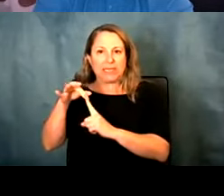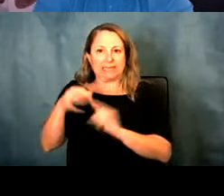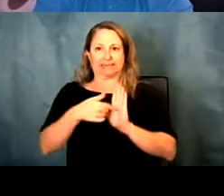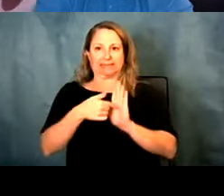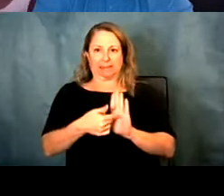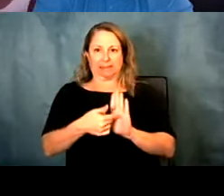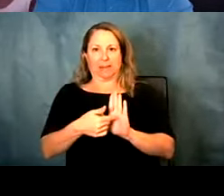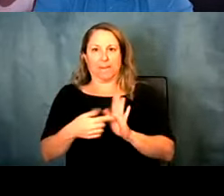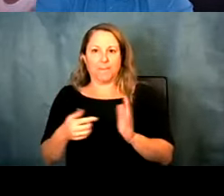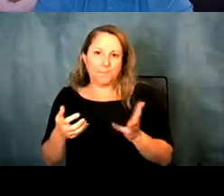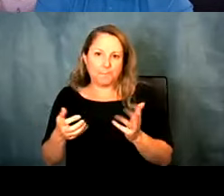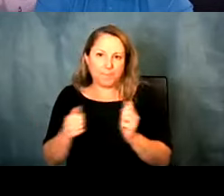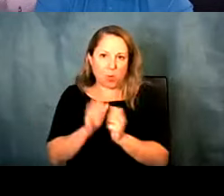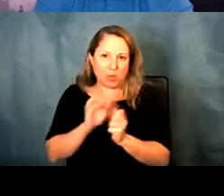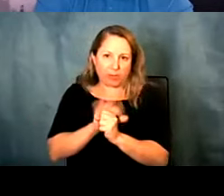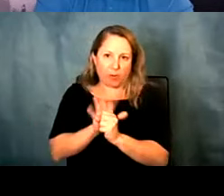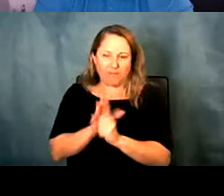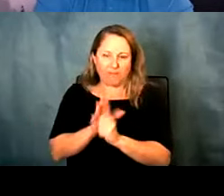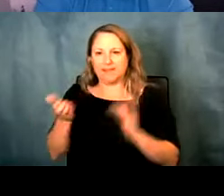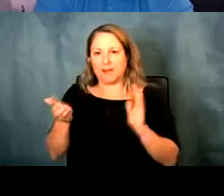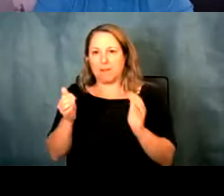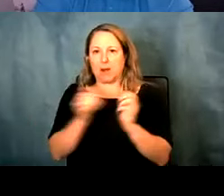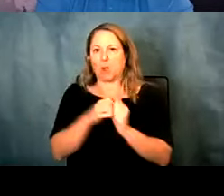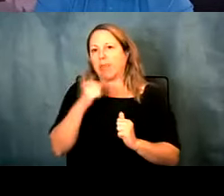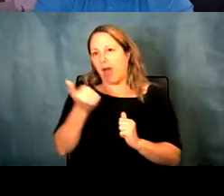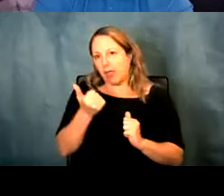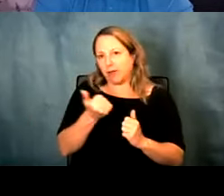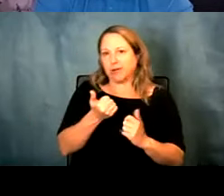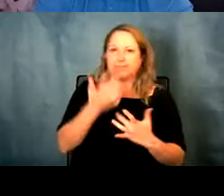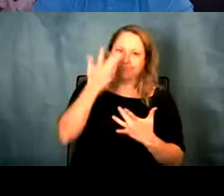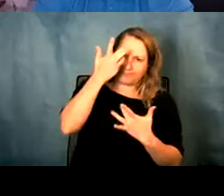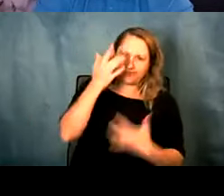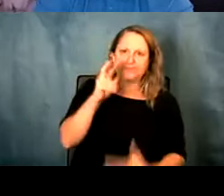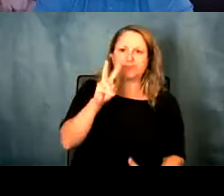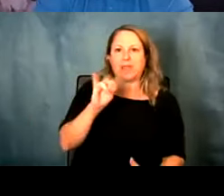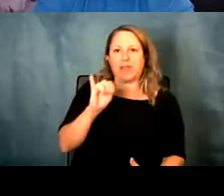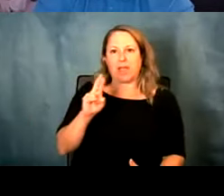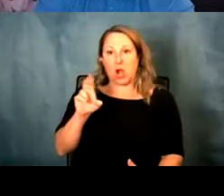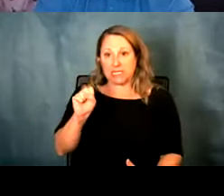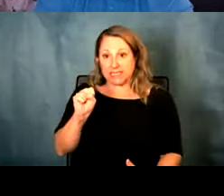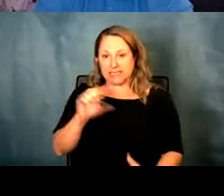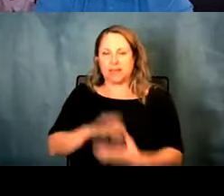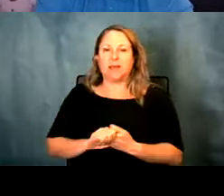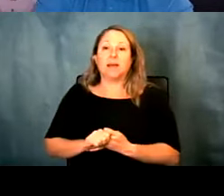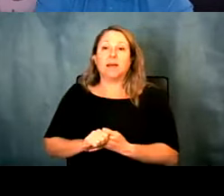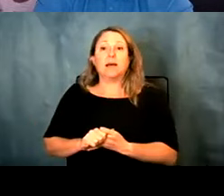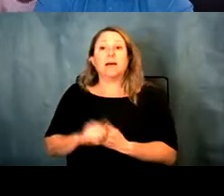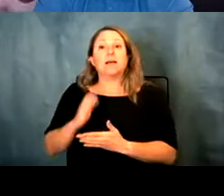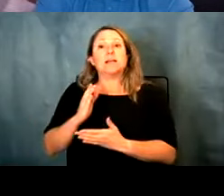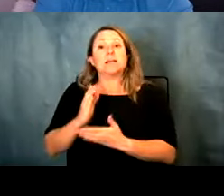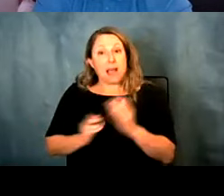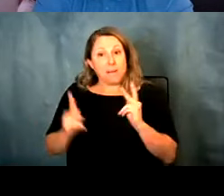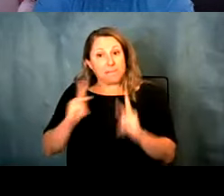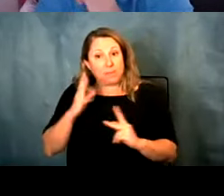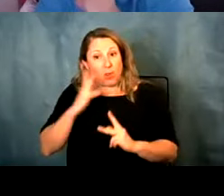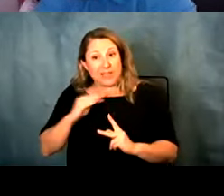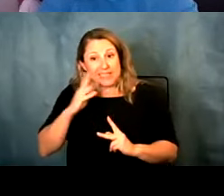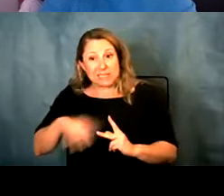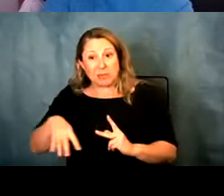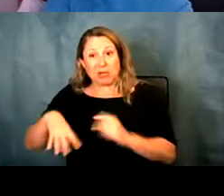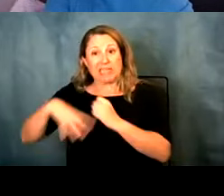great prevalence with COVID-19 compared to other viral illnesses. We have seen some people who have diarrhea, have